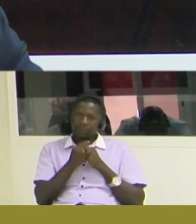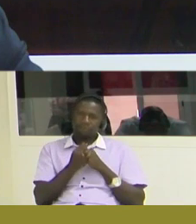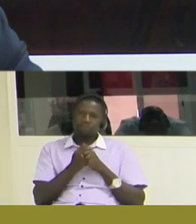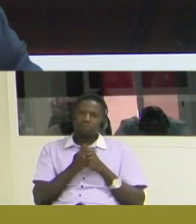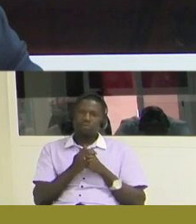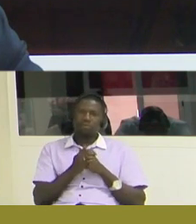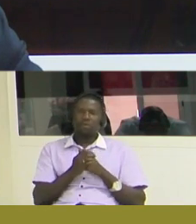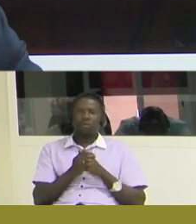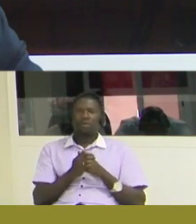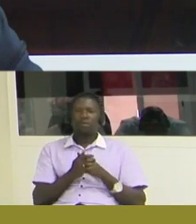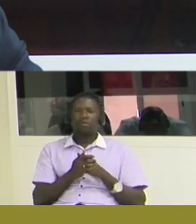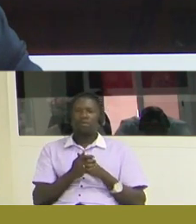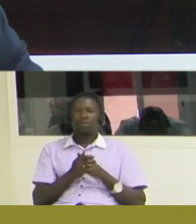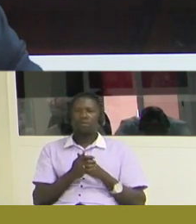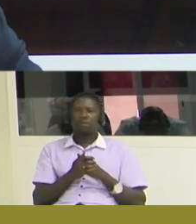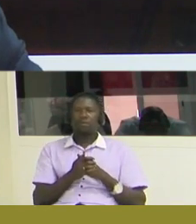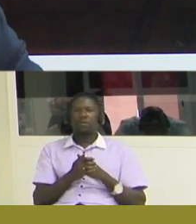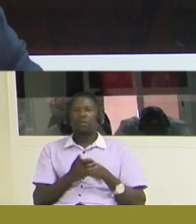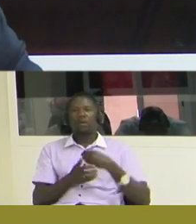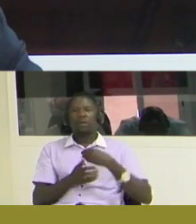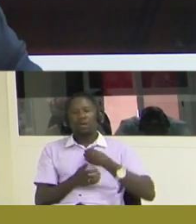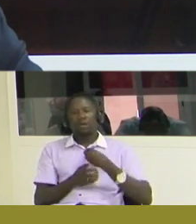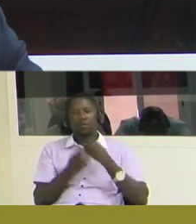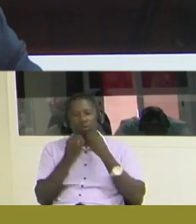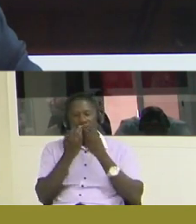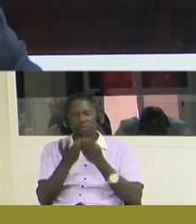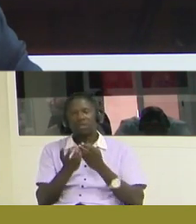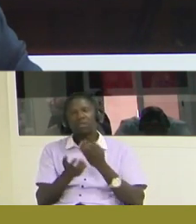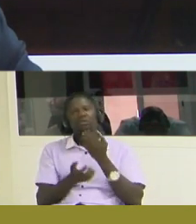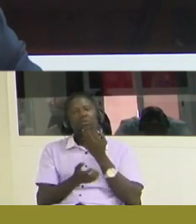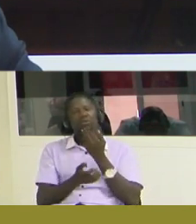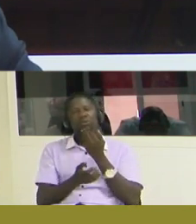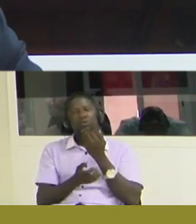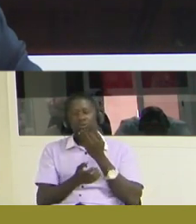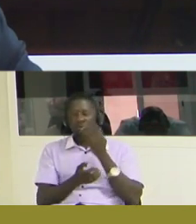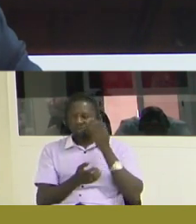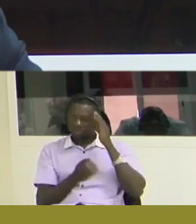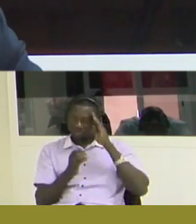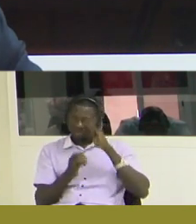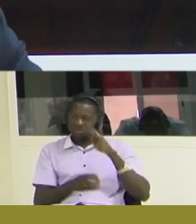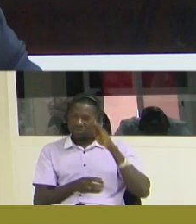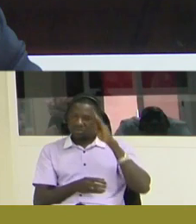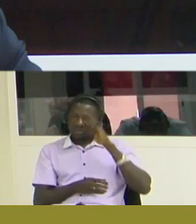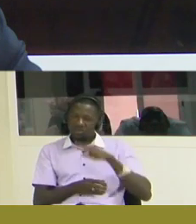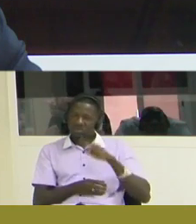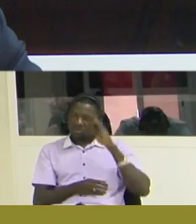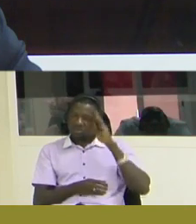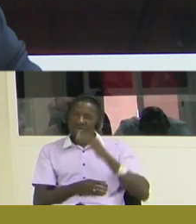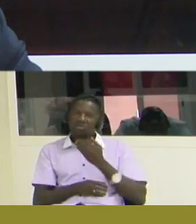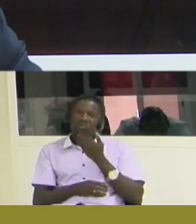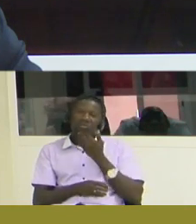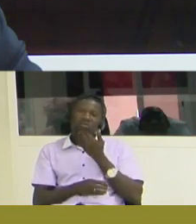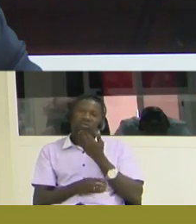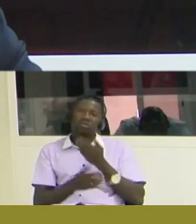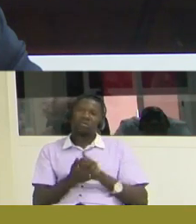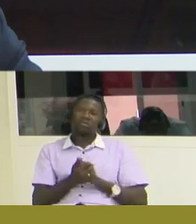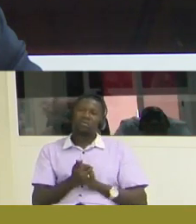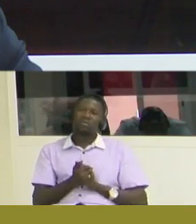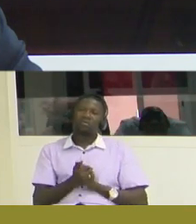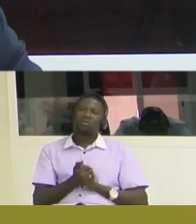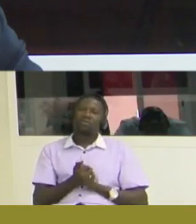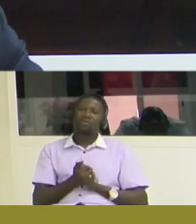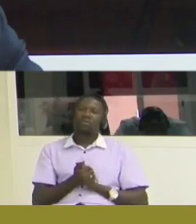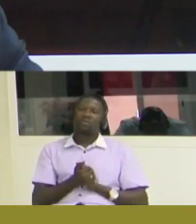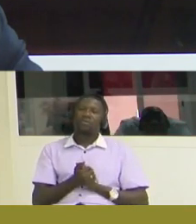magnet gigolo he said he's begging for free for forgiveness